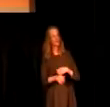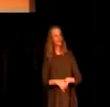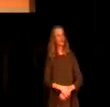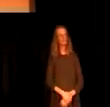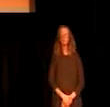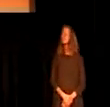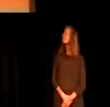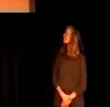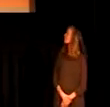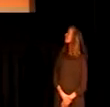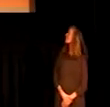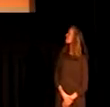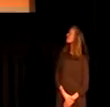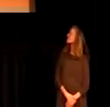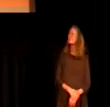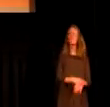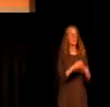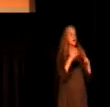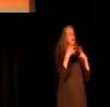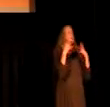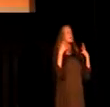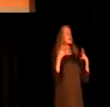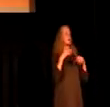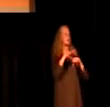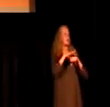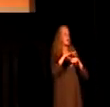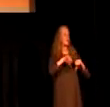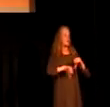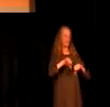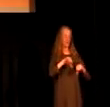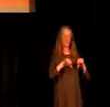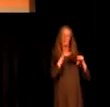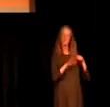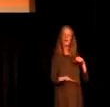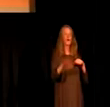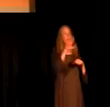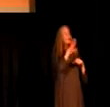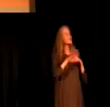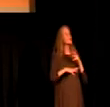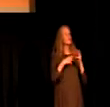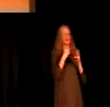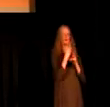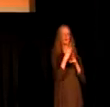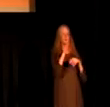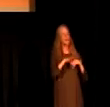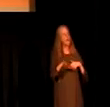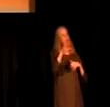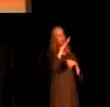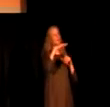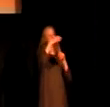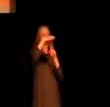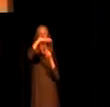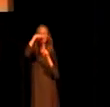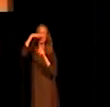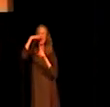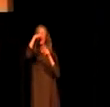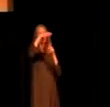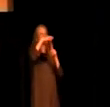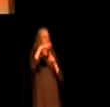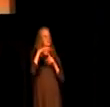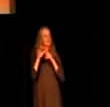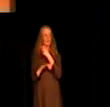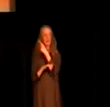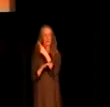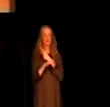Now there's a ton of Earth science going on from all these satellites, and this is kind of one of